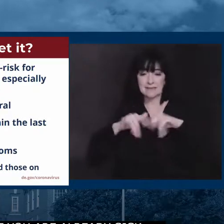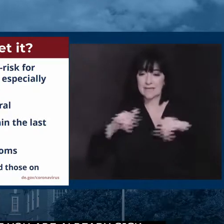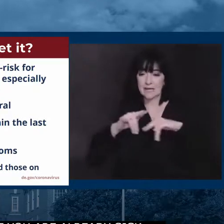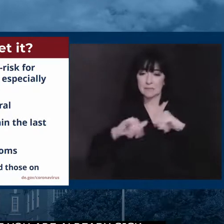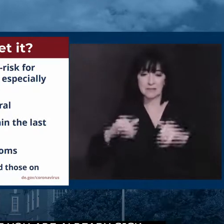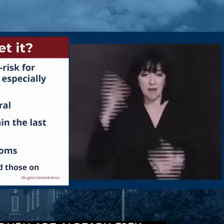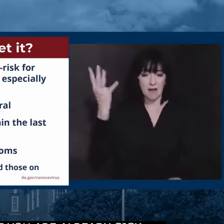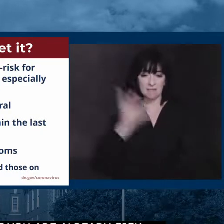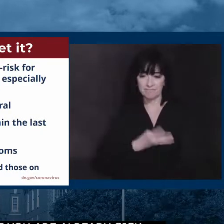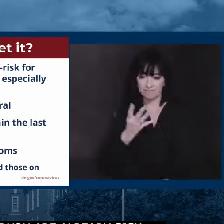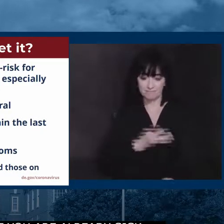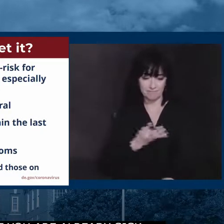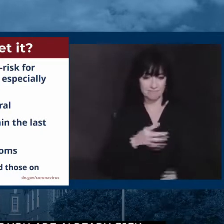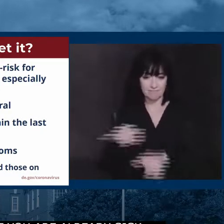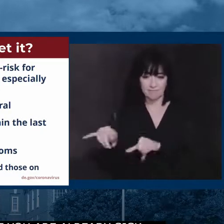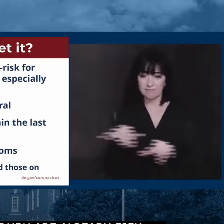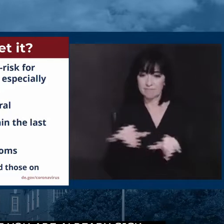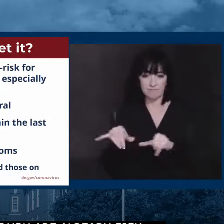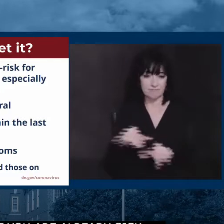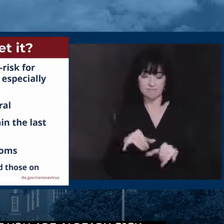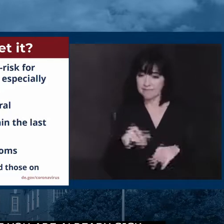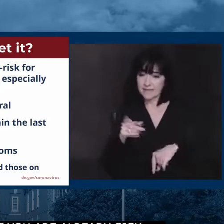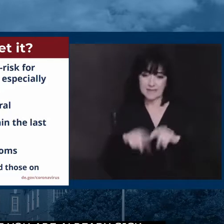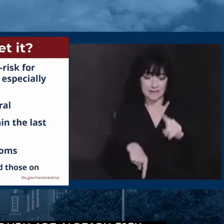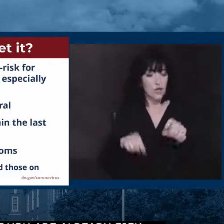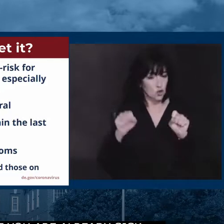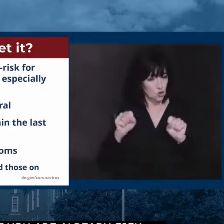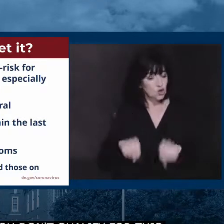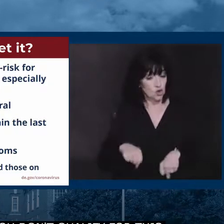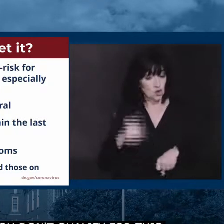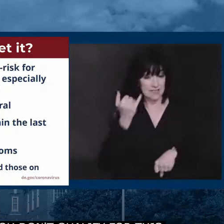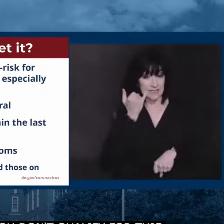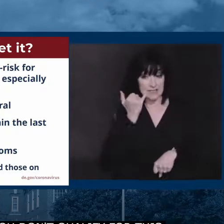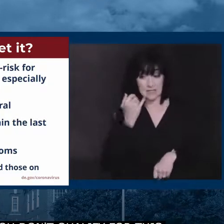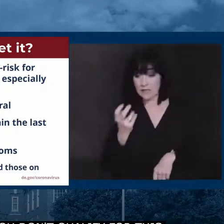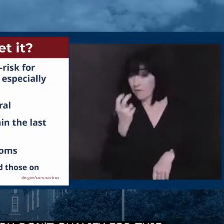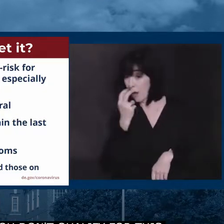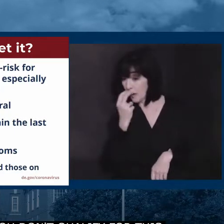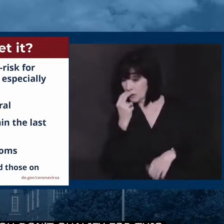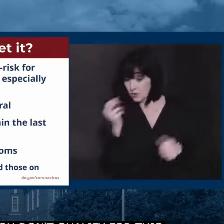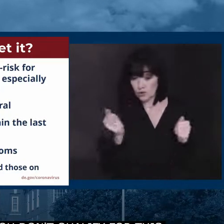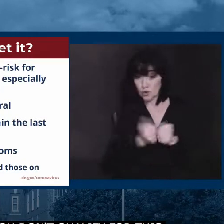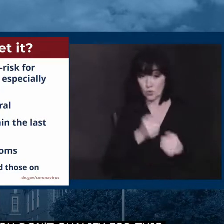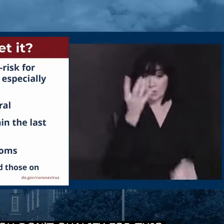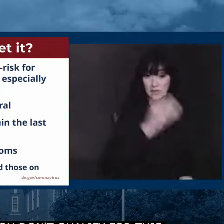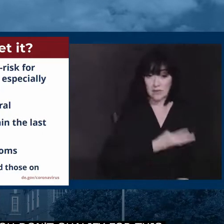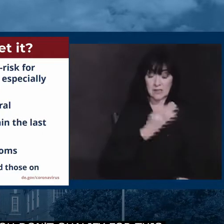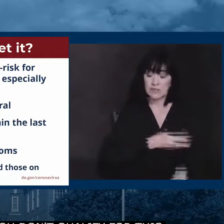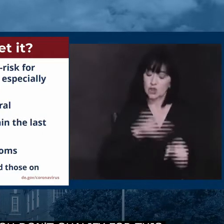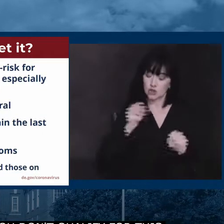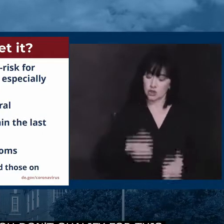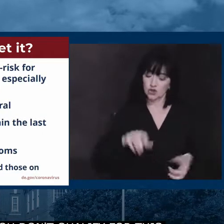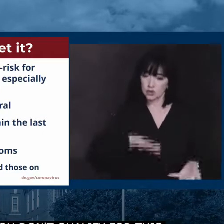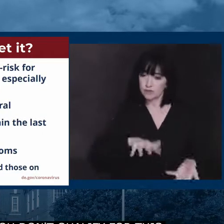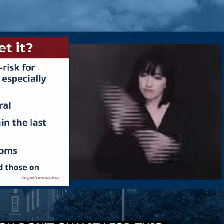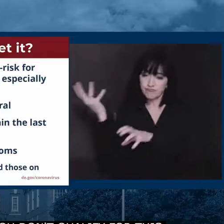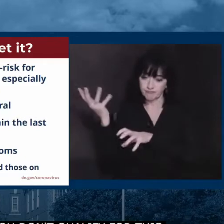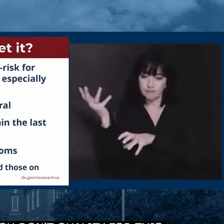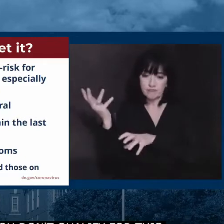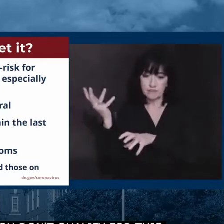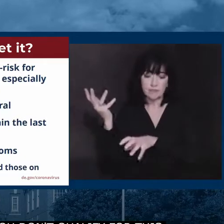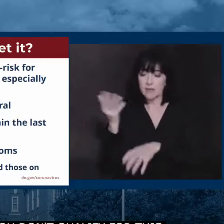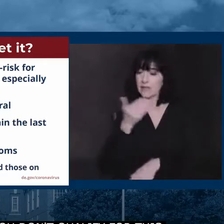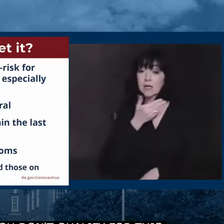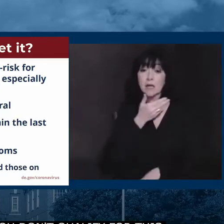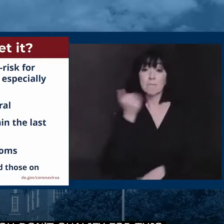is felt that it could have adverse reactions. So again, that's why it's so important to get it early on in